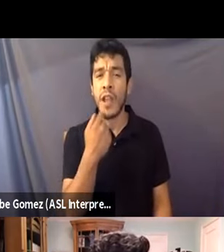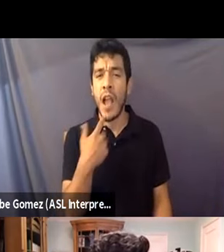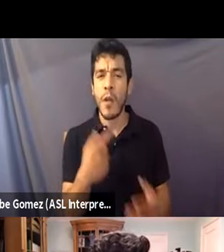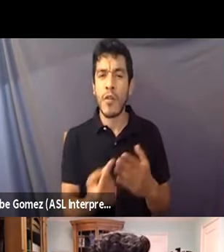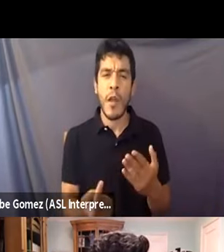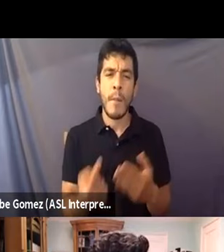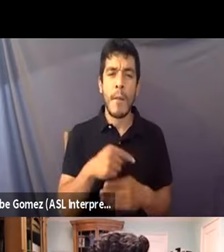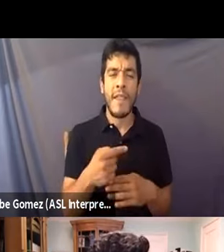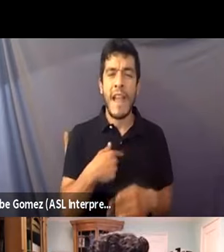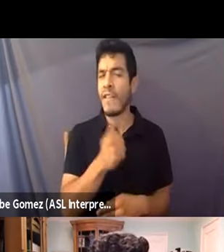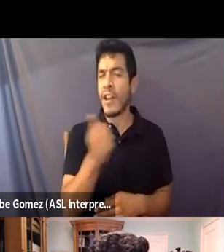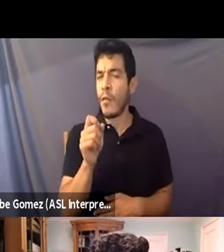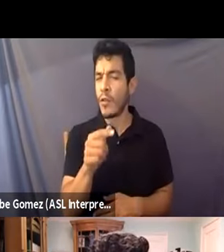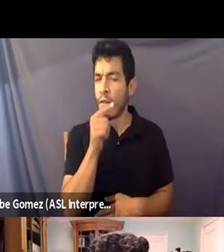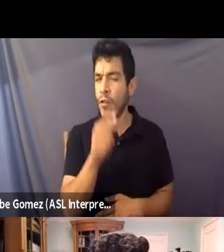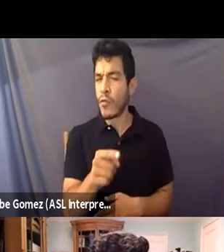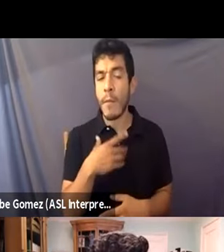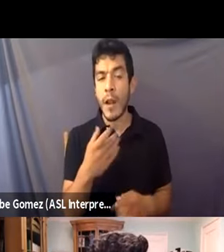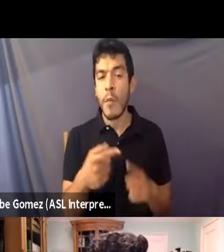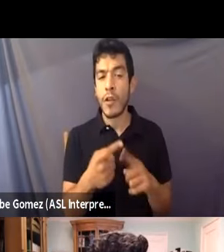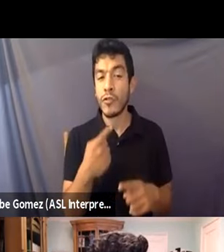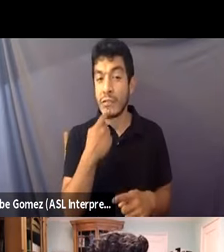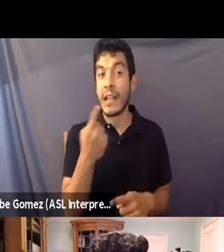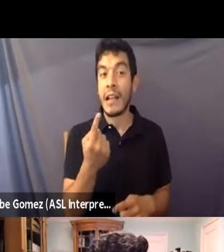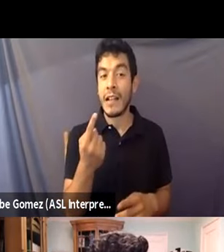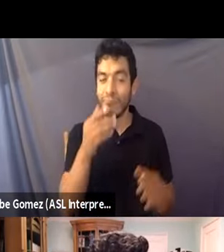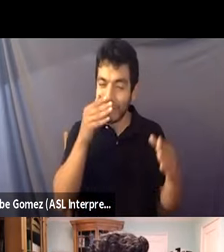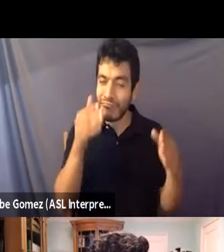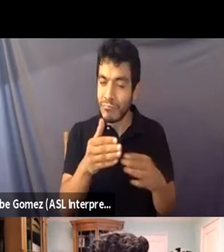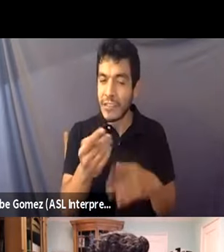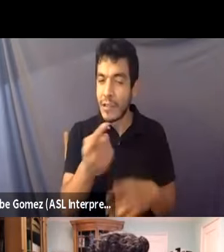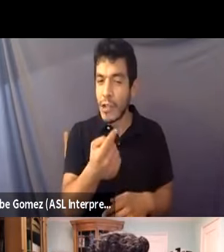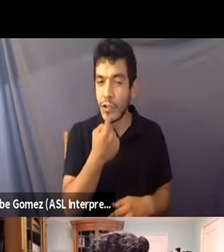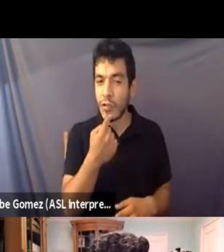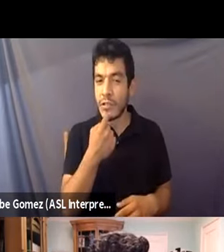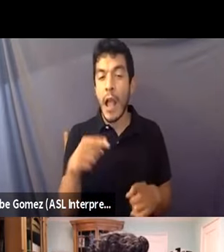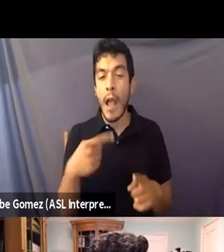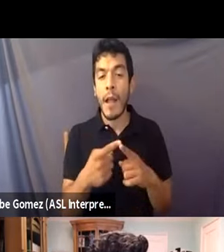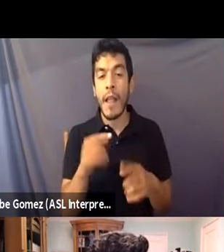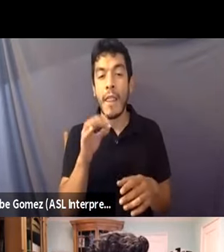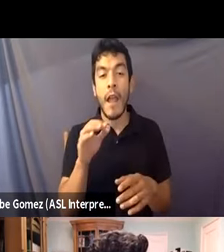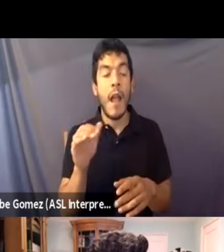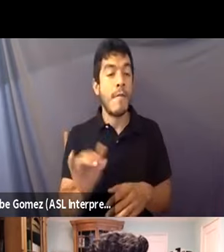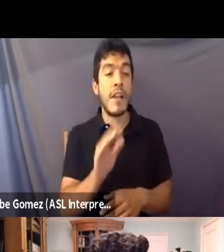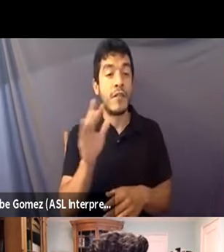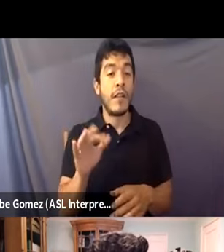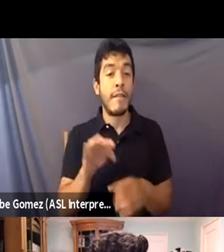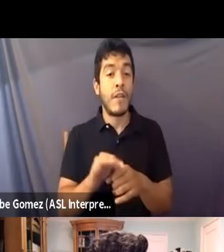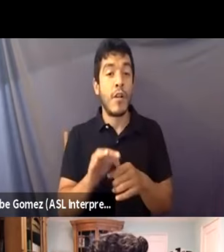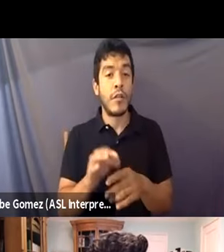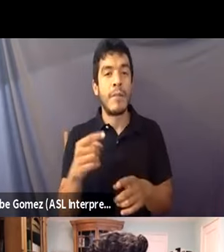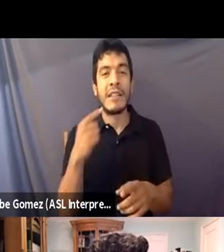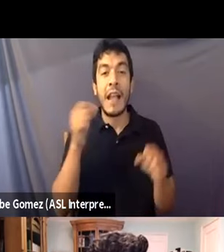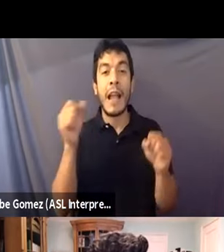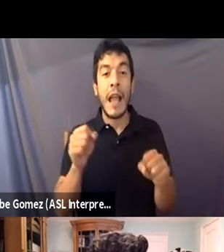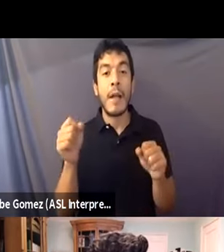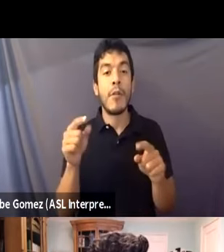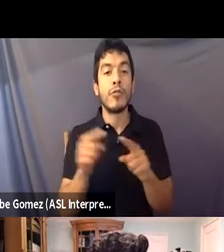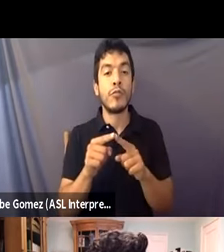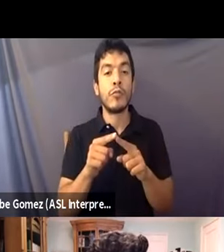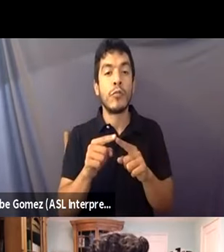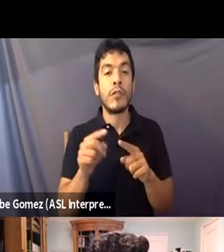question for you, but I just want to lift up something you said around, you know, the turnout around Asian Americans, literally being able to you utilize